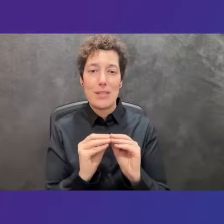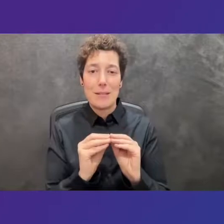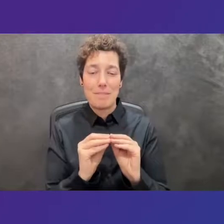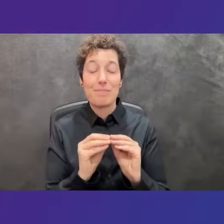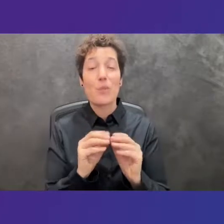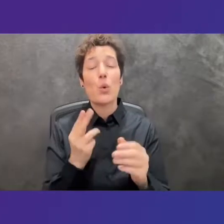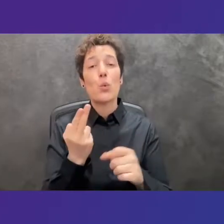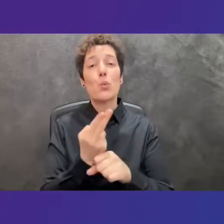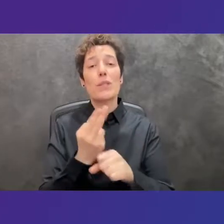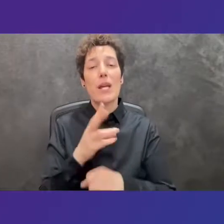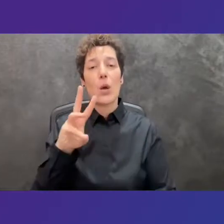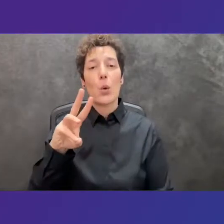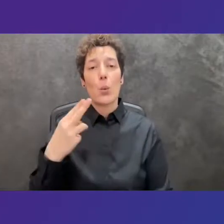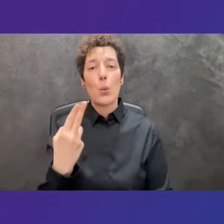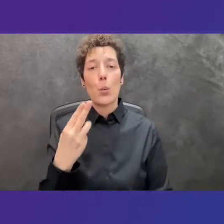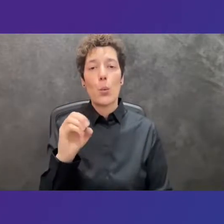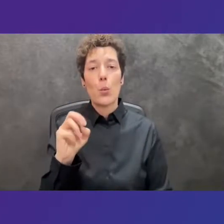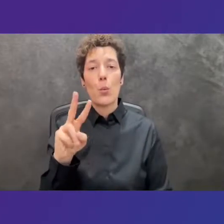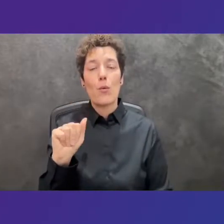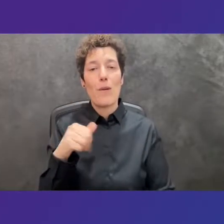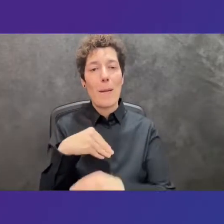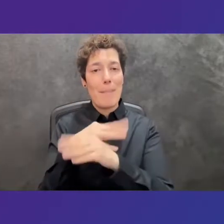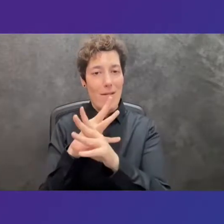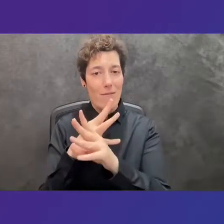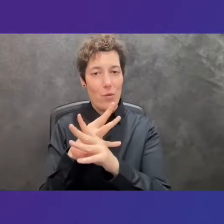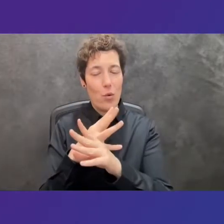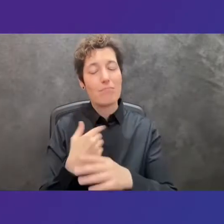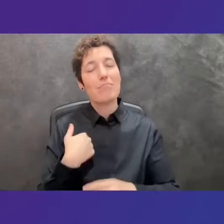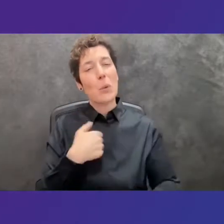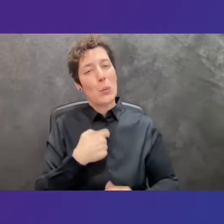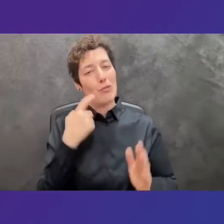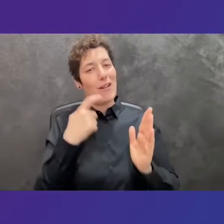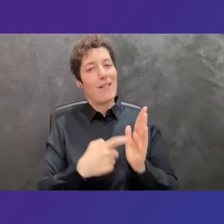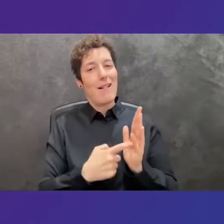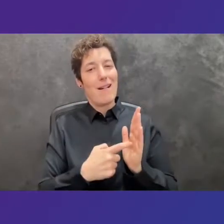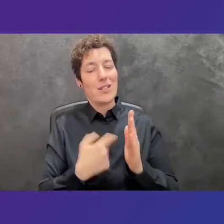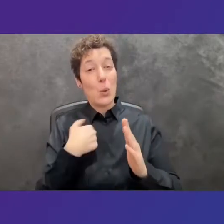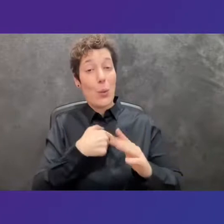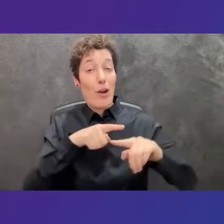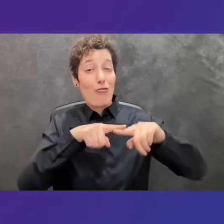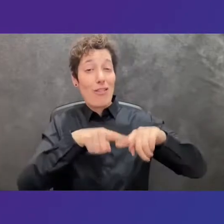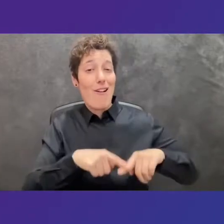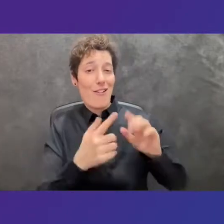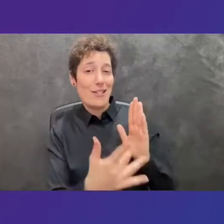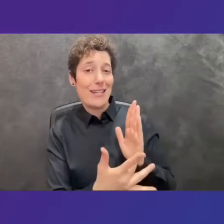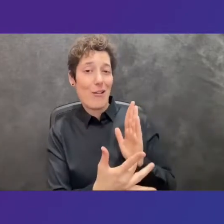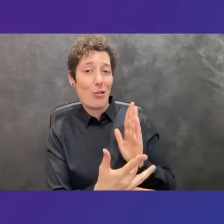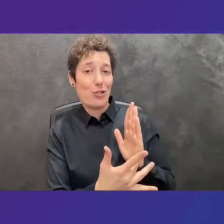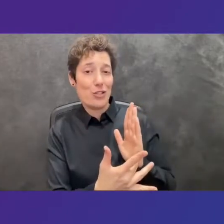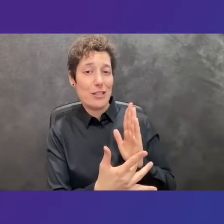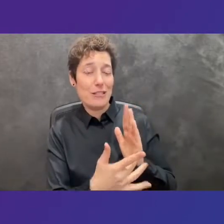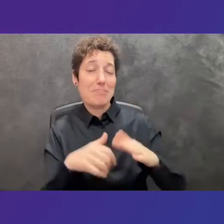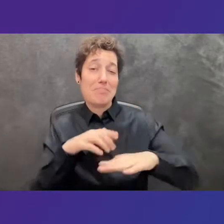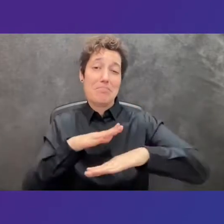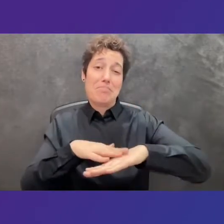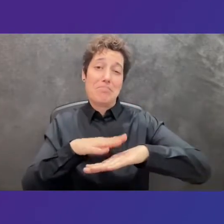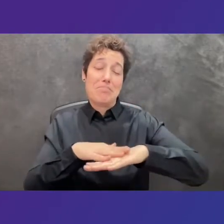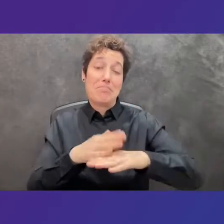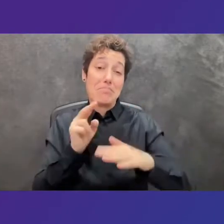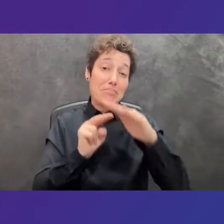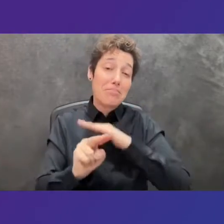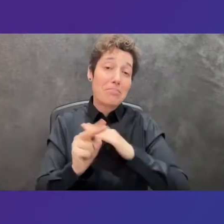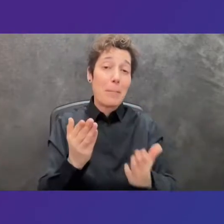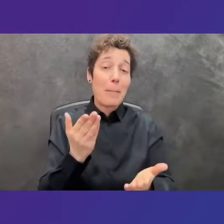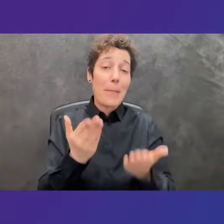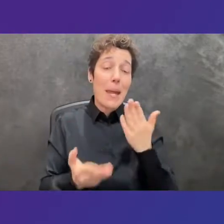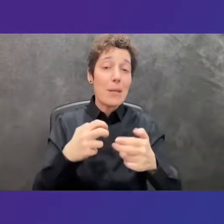platform. As we are at the mercy of technology, we want to remind you that there may be delays, sound